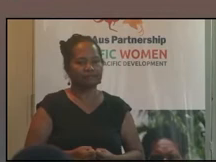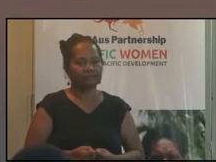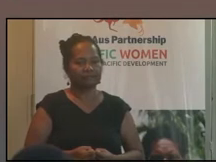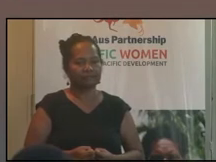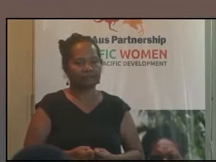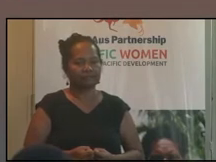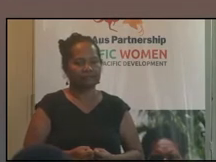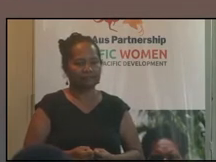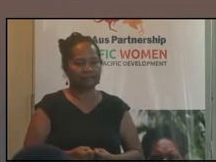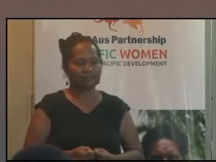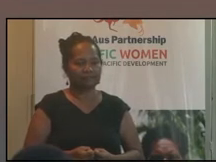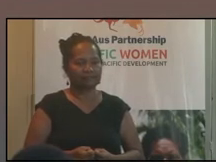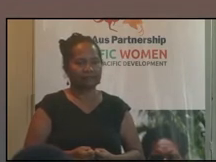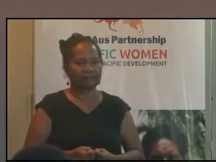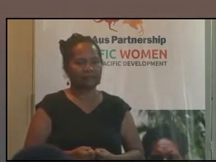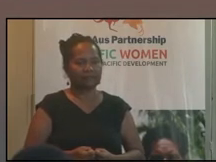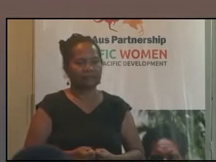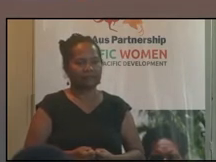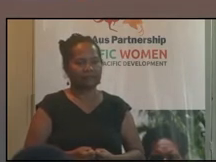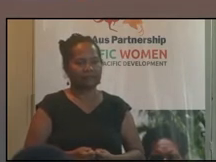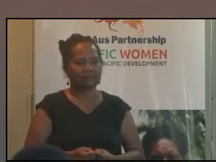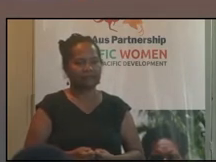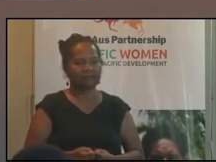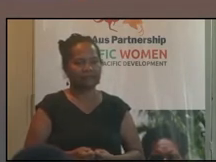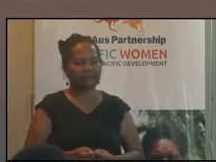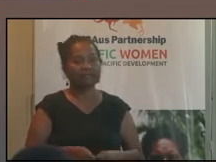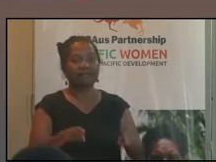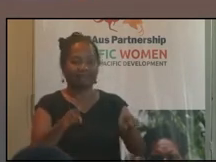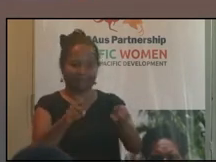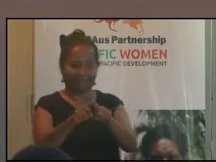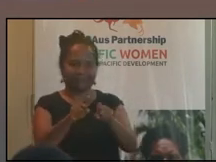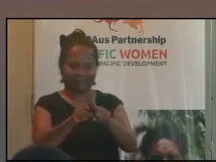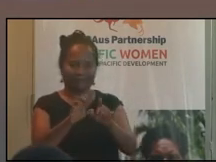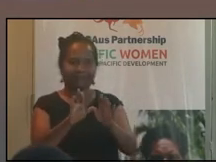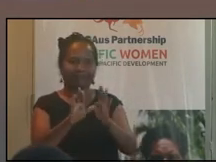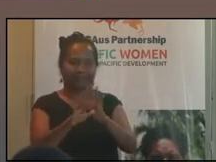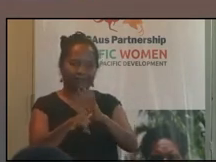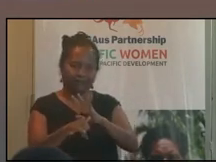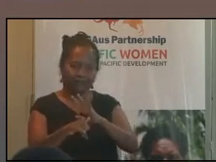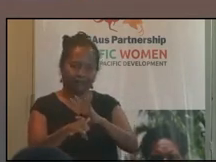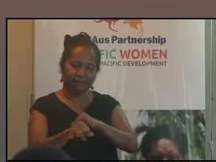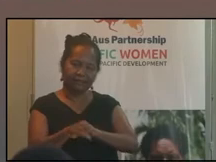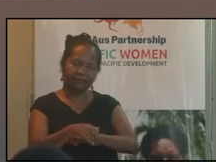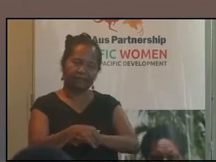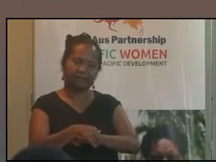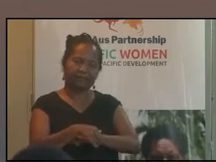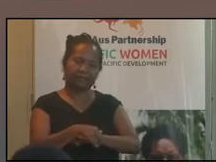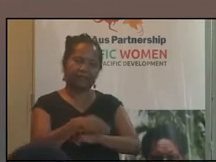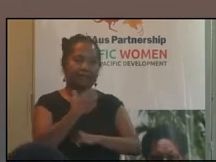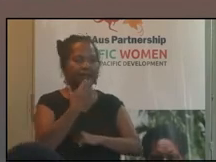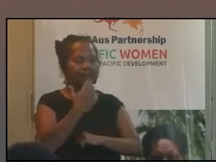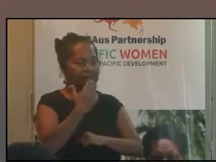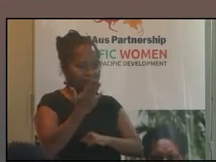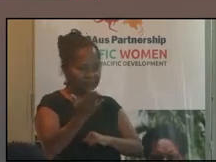And should actually be staged at the same time, I understand, at law. Thank you for, I think